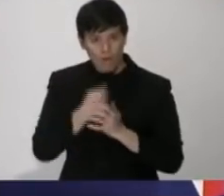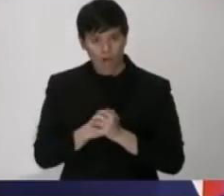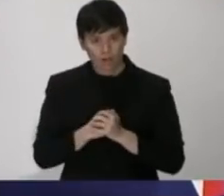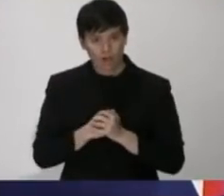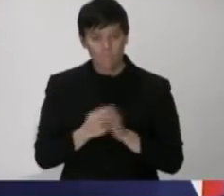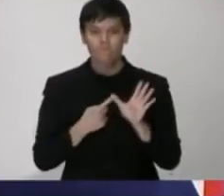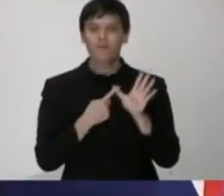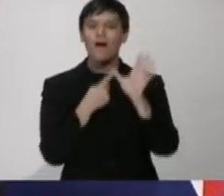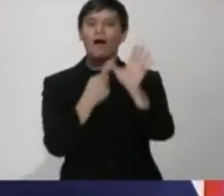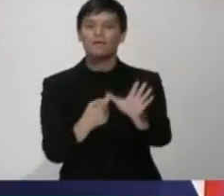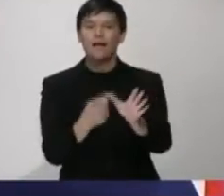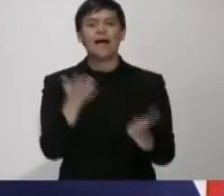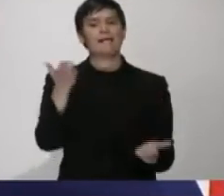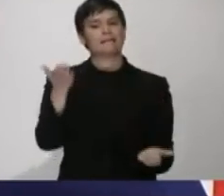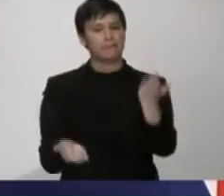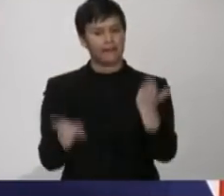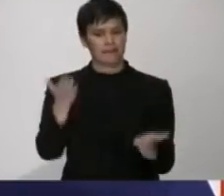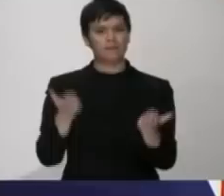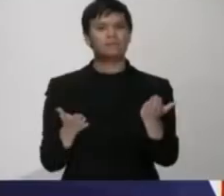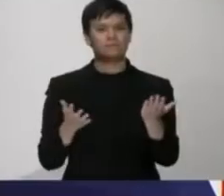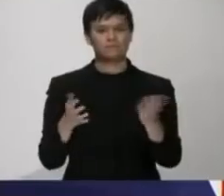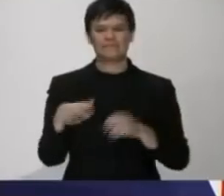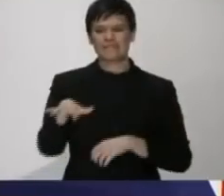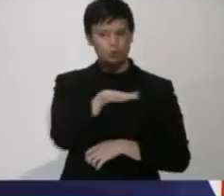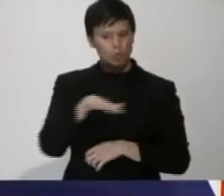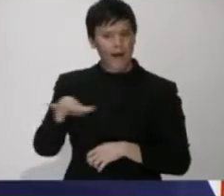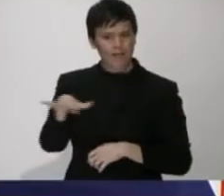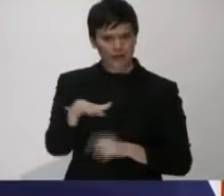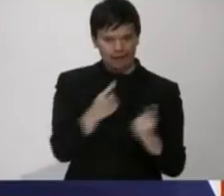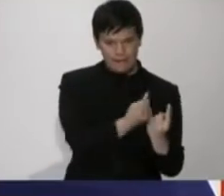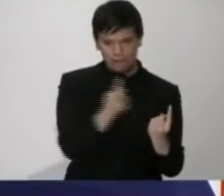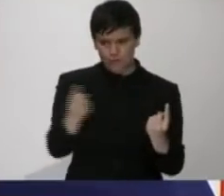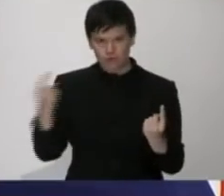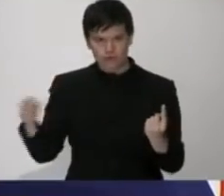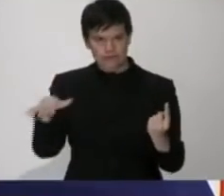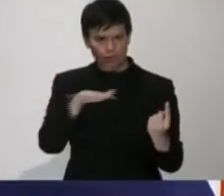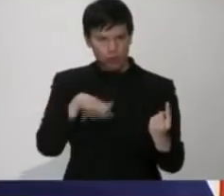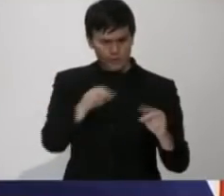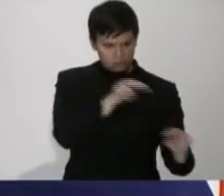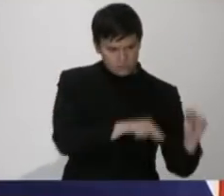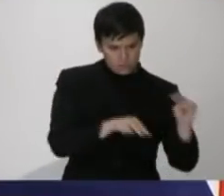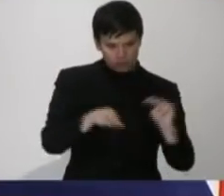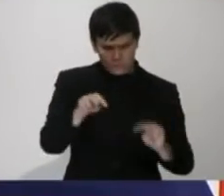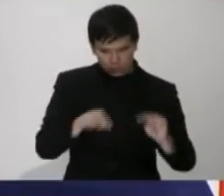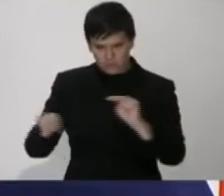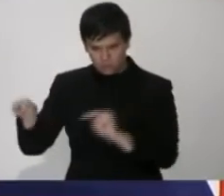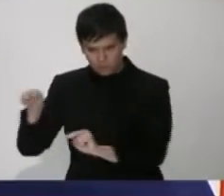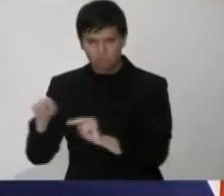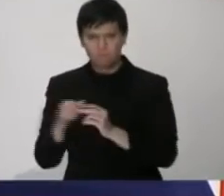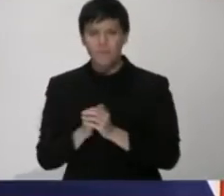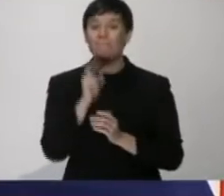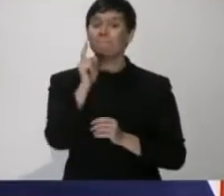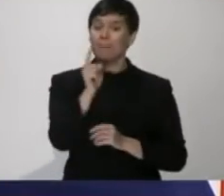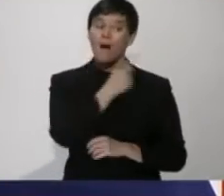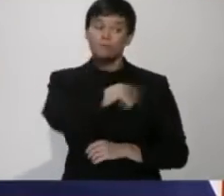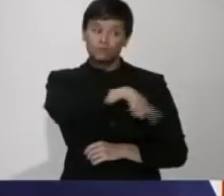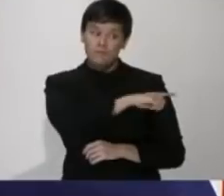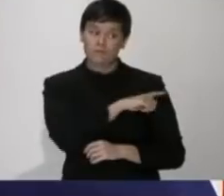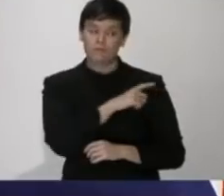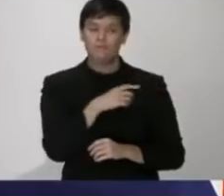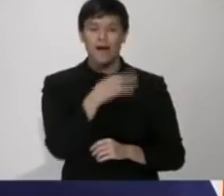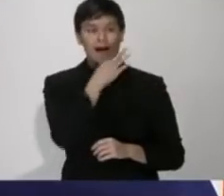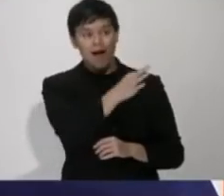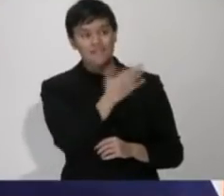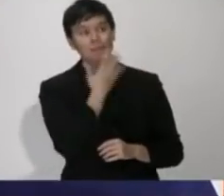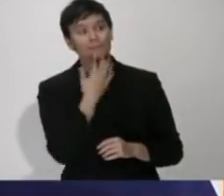courses situation. It's also the reason why we've asked officials to do a little bit more work on the nature of the full range